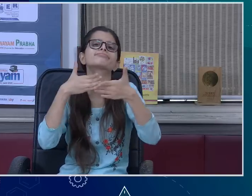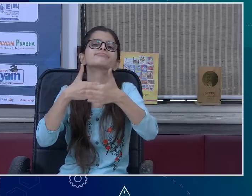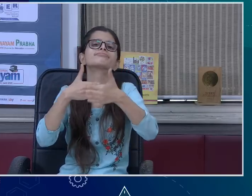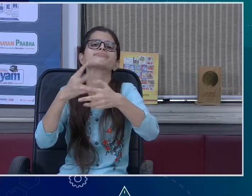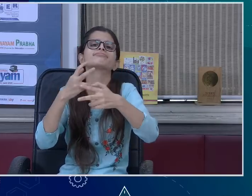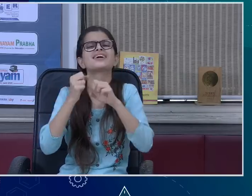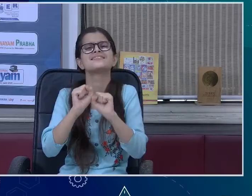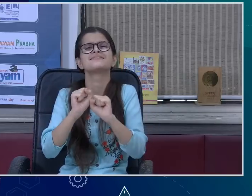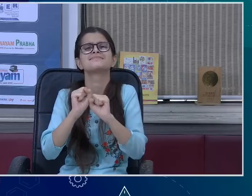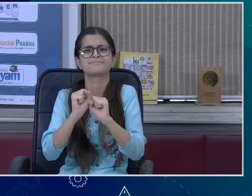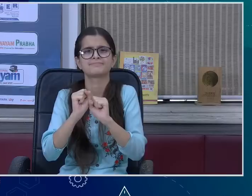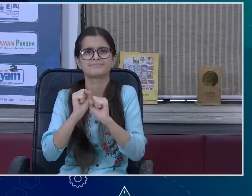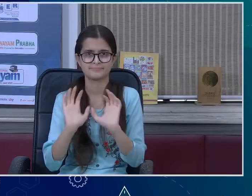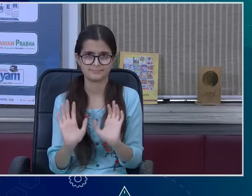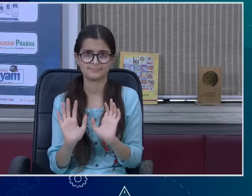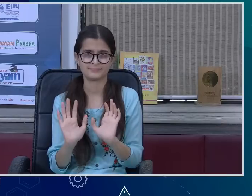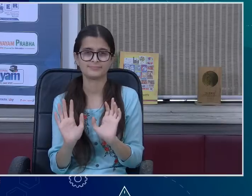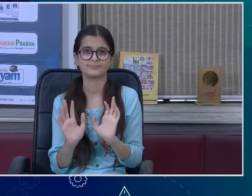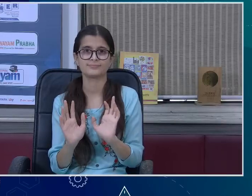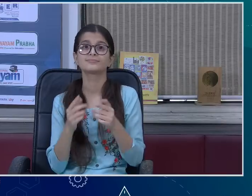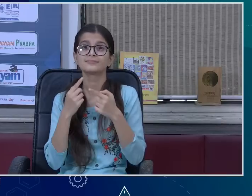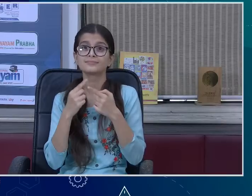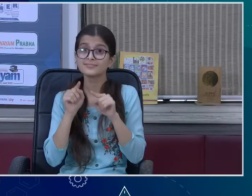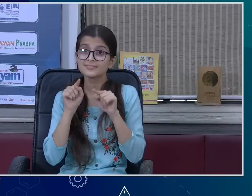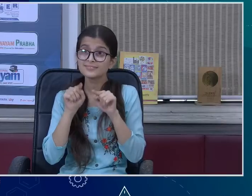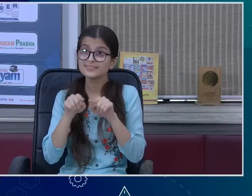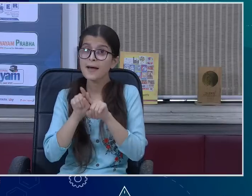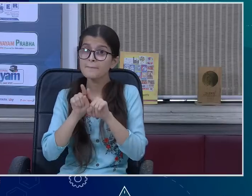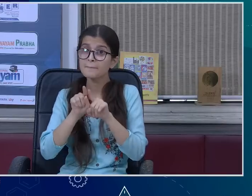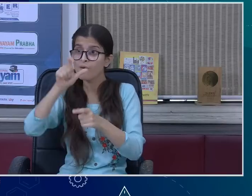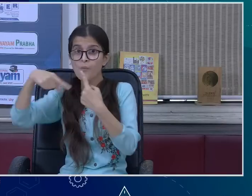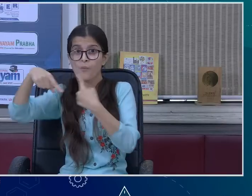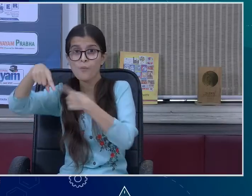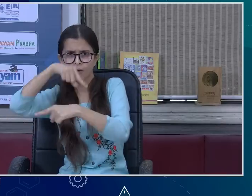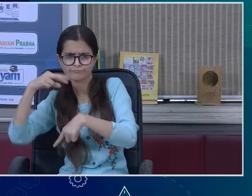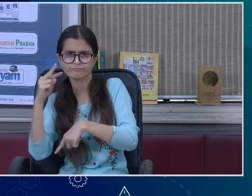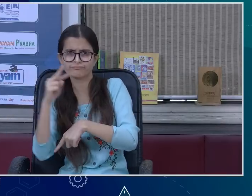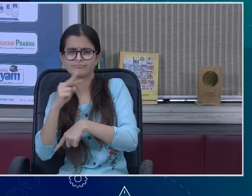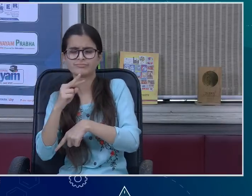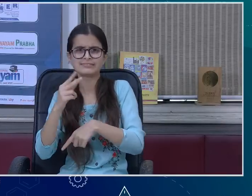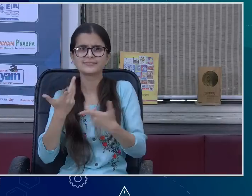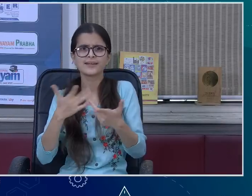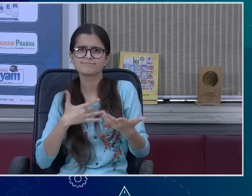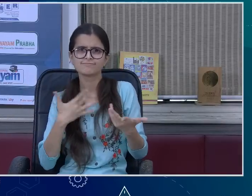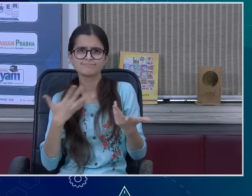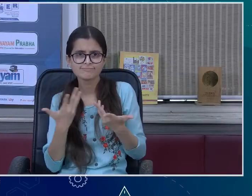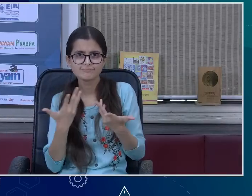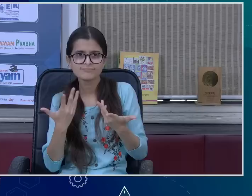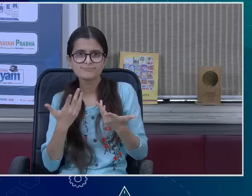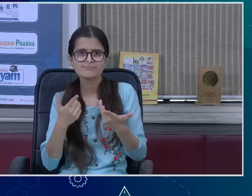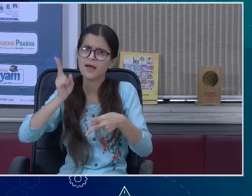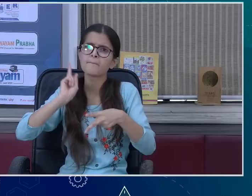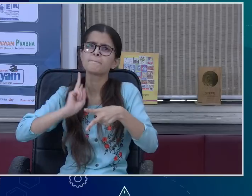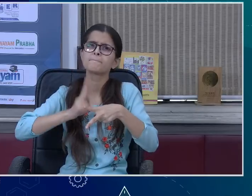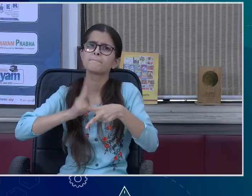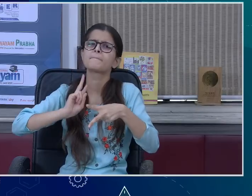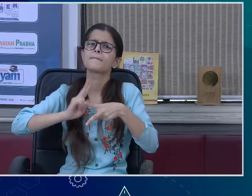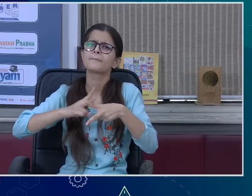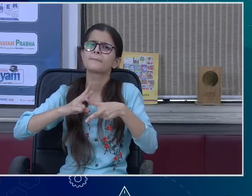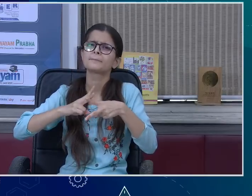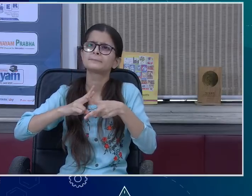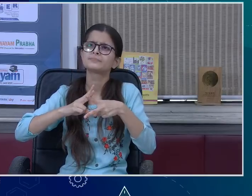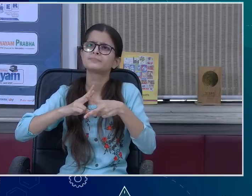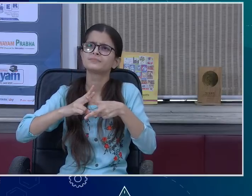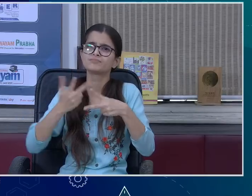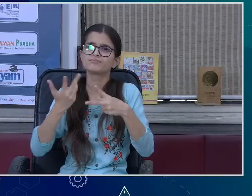as. And yeah, it is relevant for everyone, and it is not it is a permanent gap